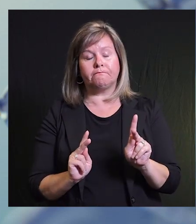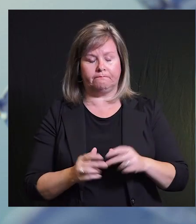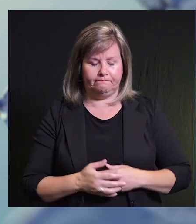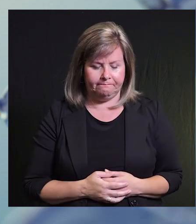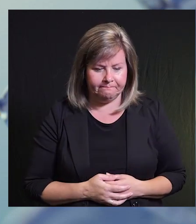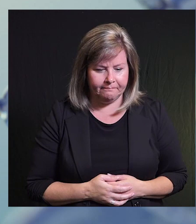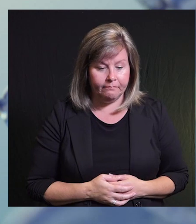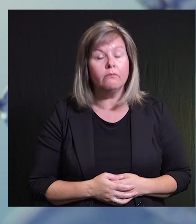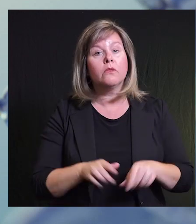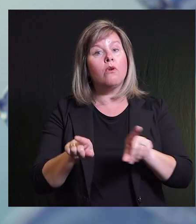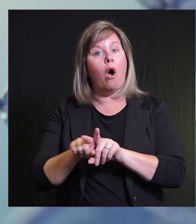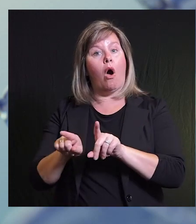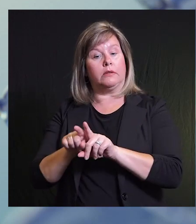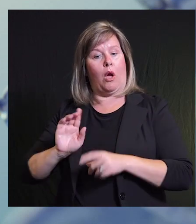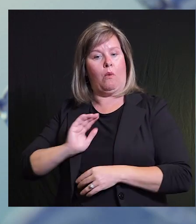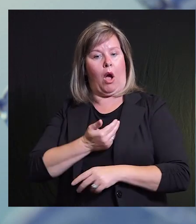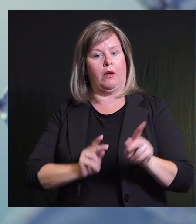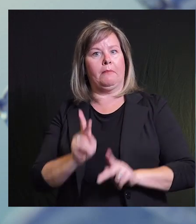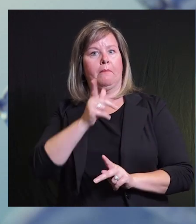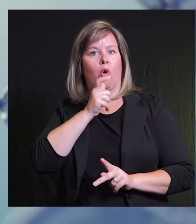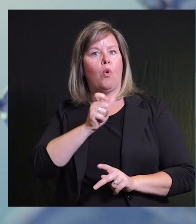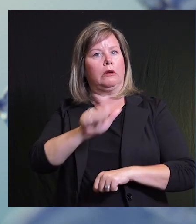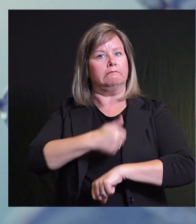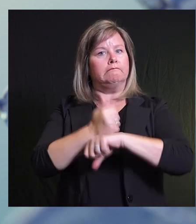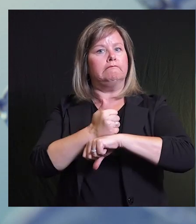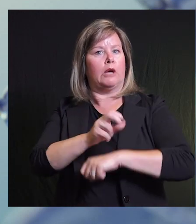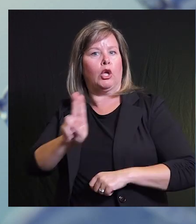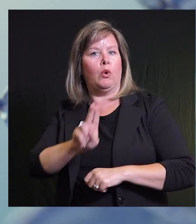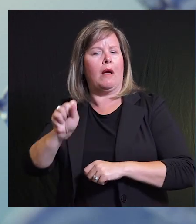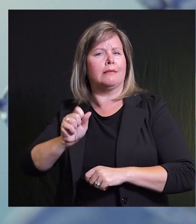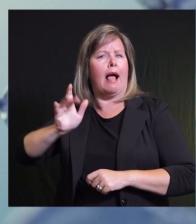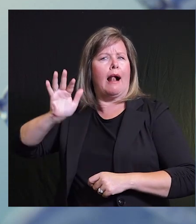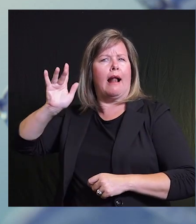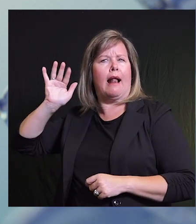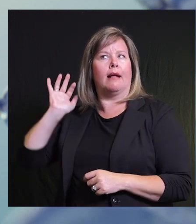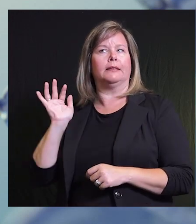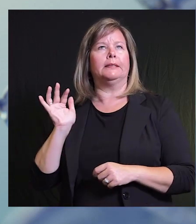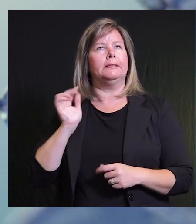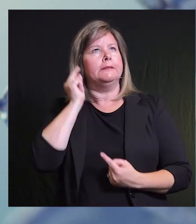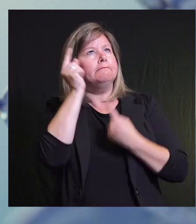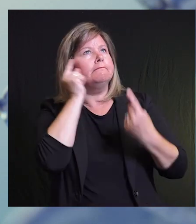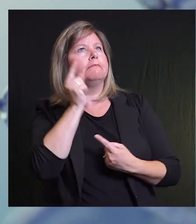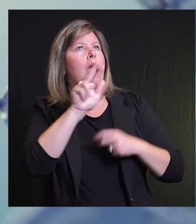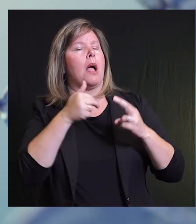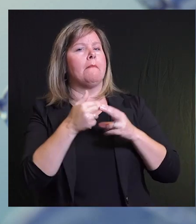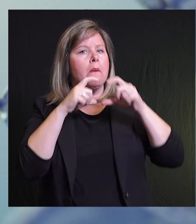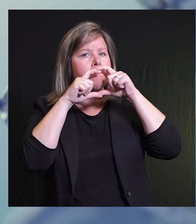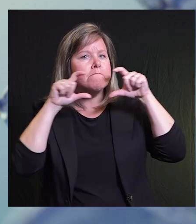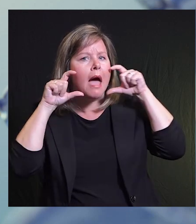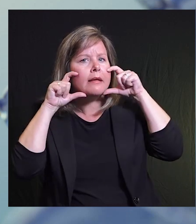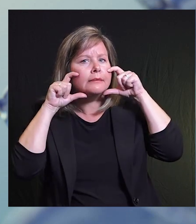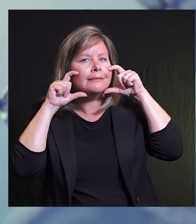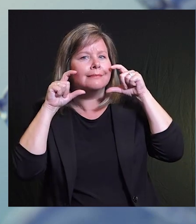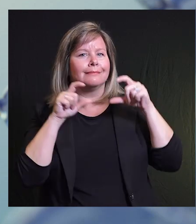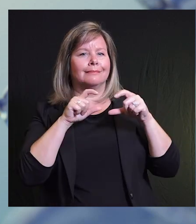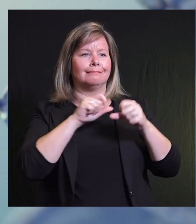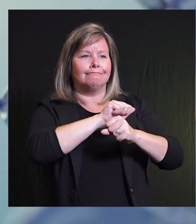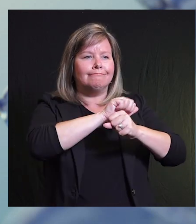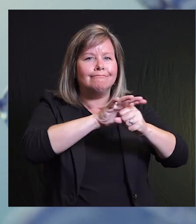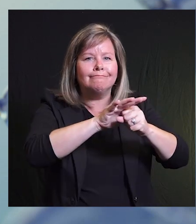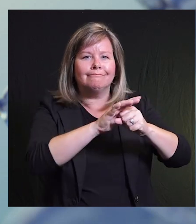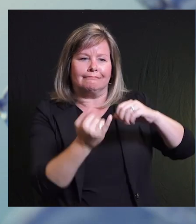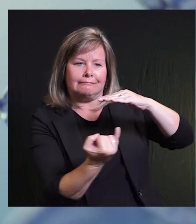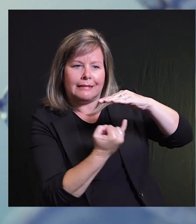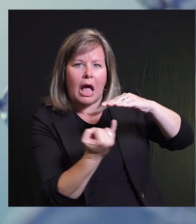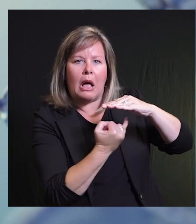people. So what would the founding fathers think about masks and about isolation and quarantine? Well, I can't say for sure